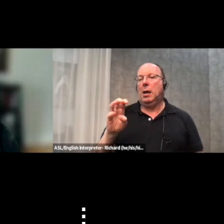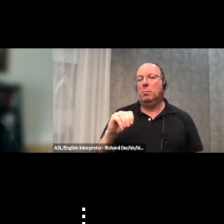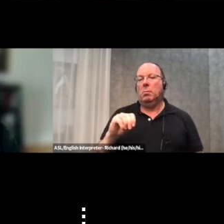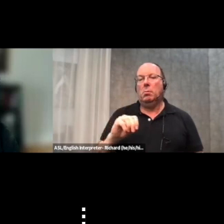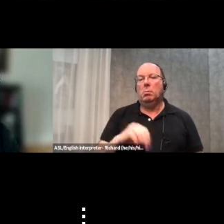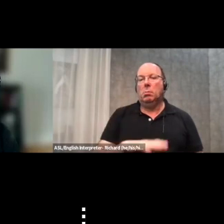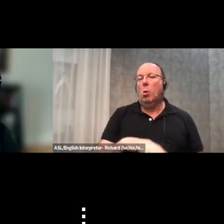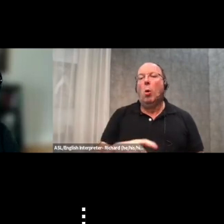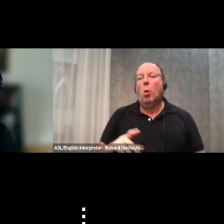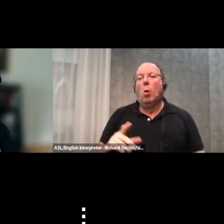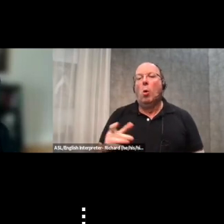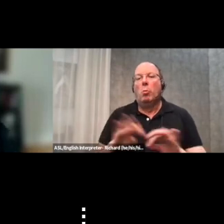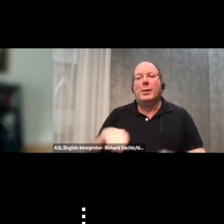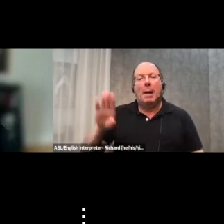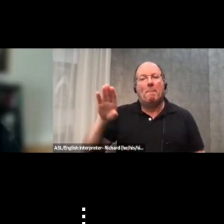top.